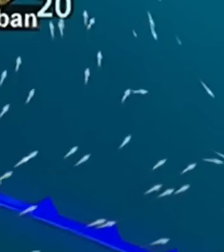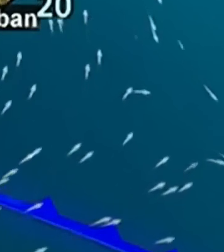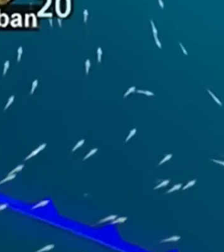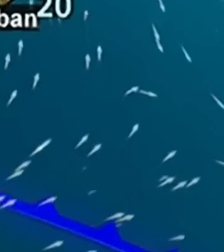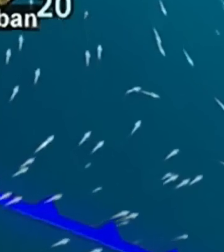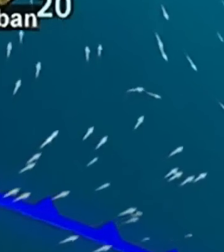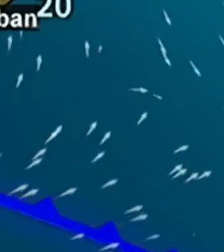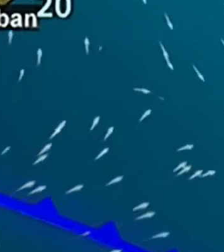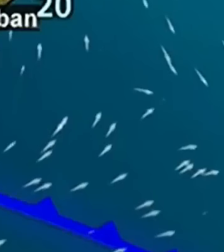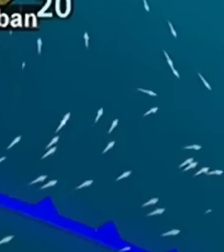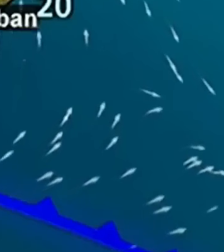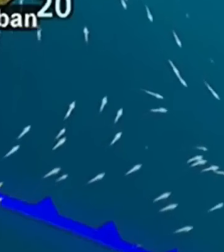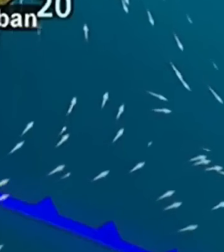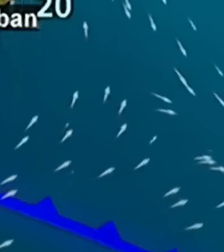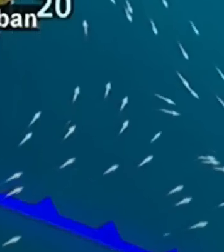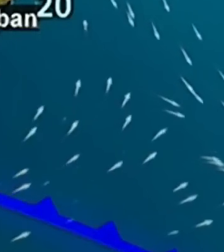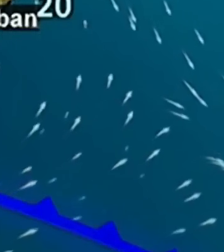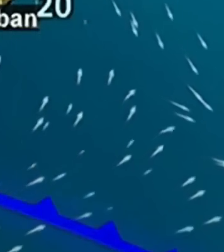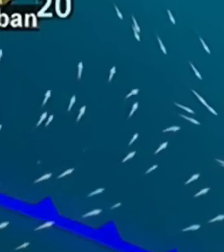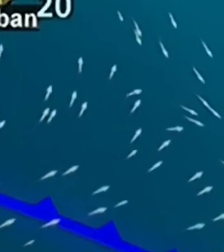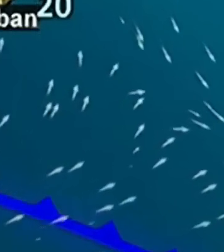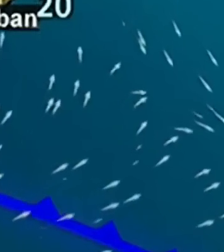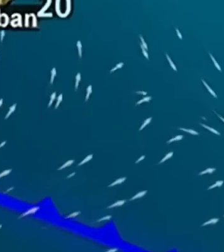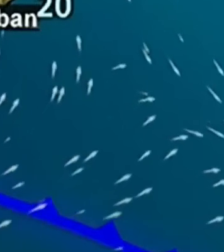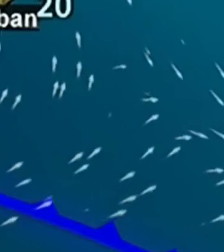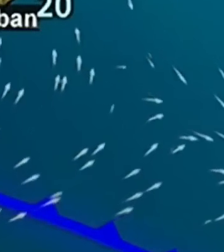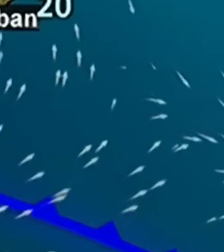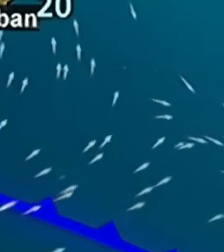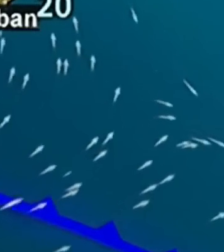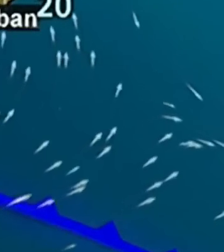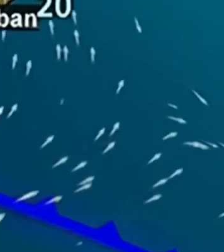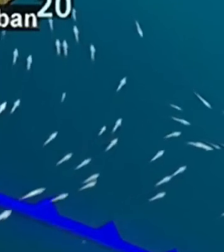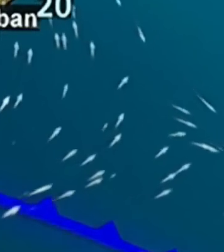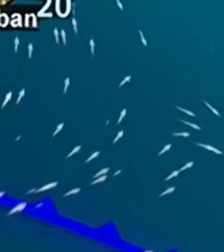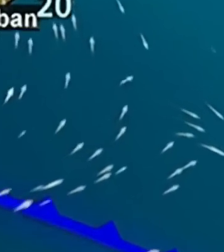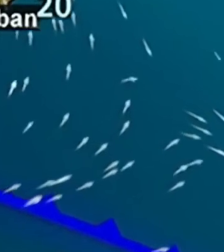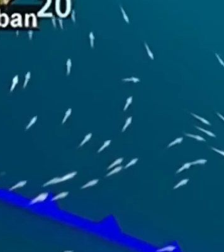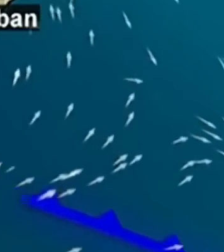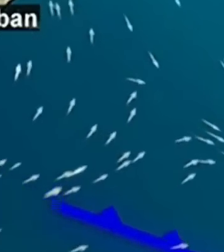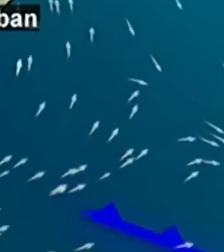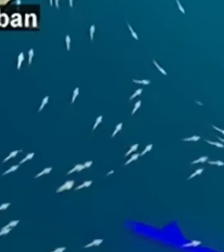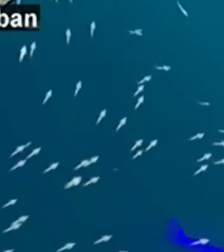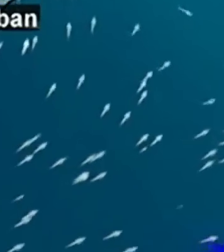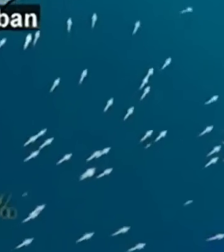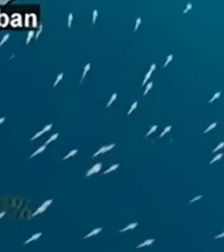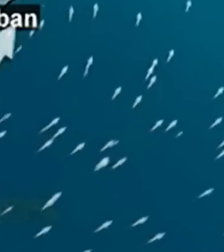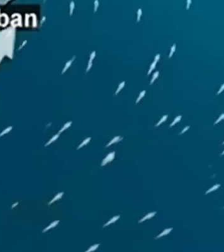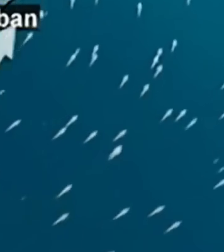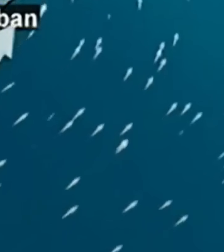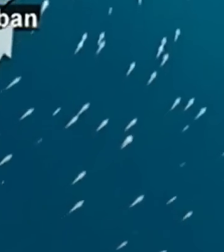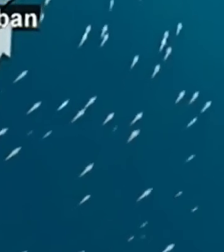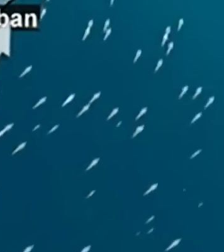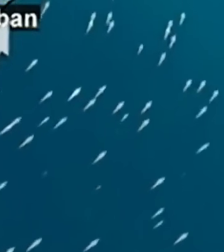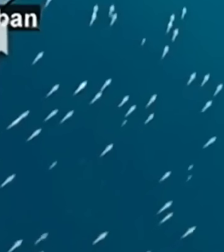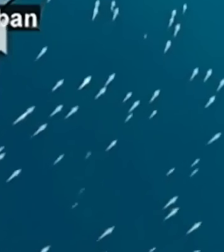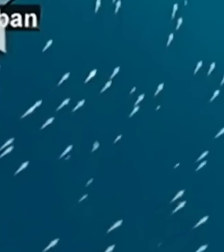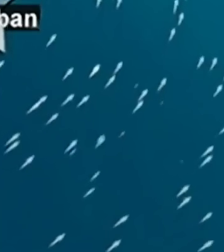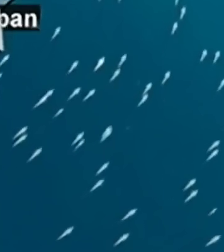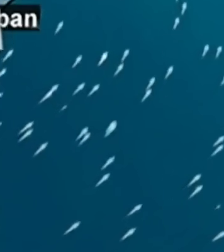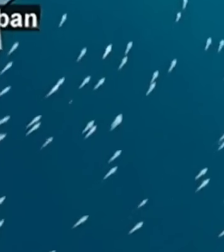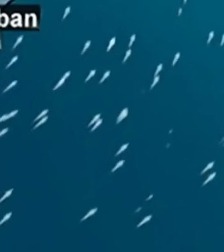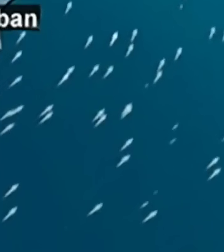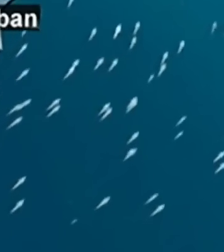a daduma ha sentse shebile hona ka leboa le ho le teng ho hlokomela hore fela e tlebele maro o mona le mane ho sane hlokomela hore fela ka leboa ho